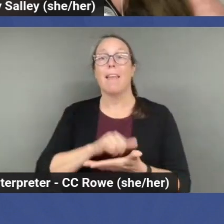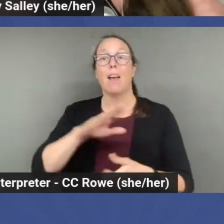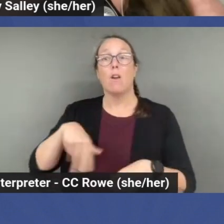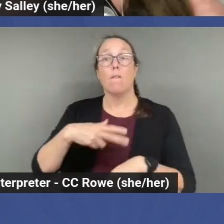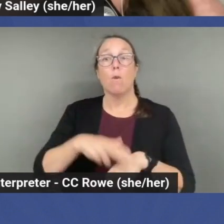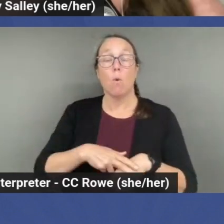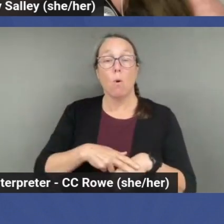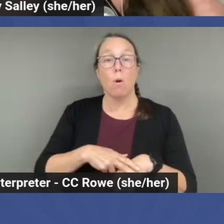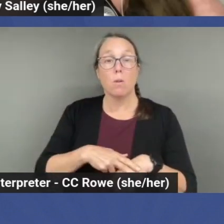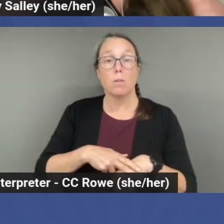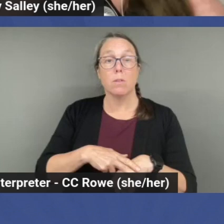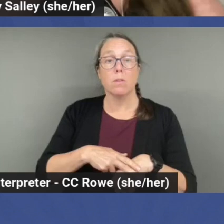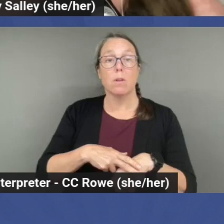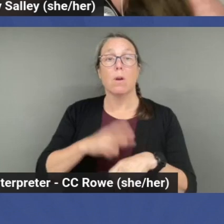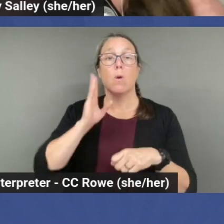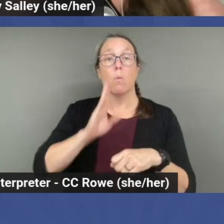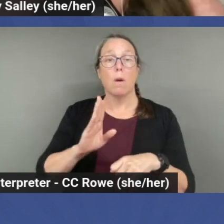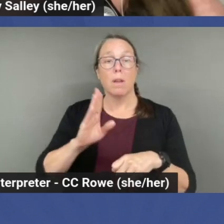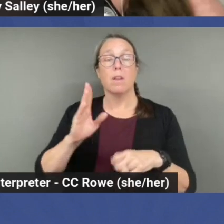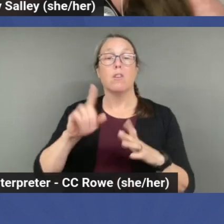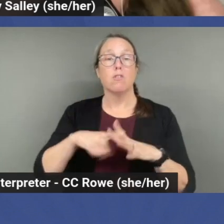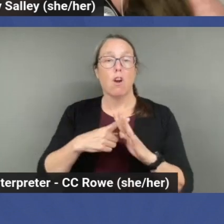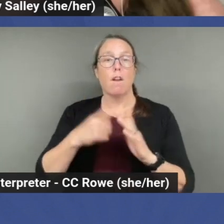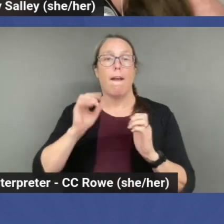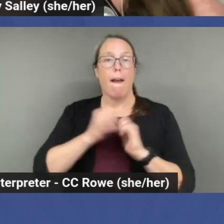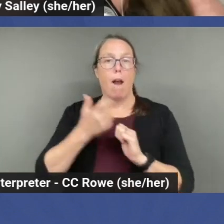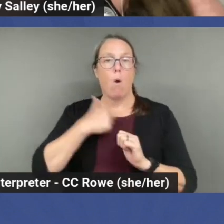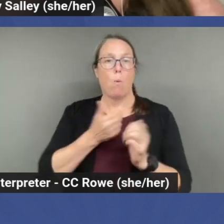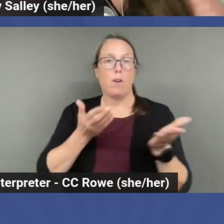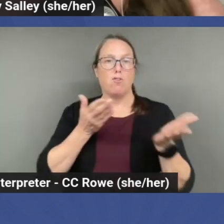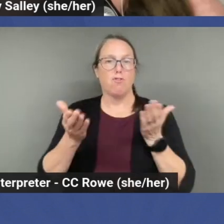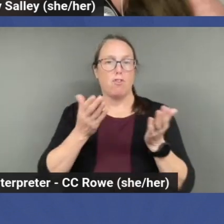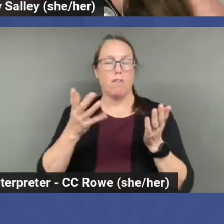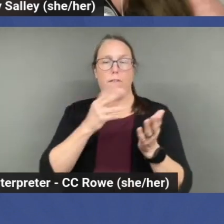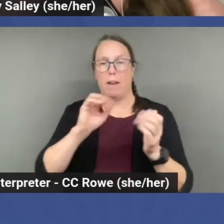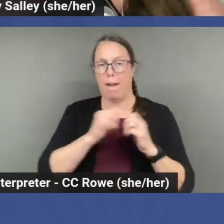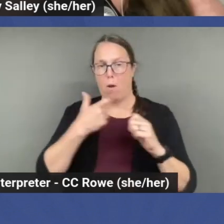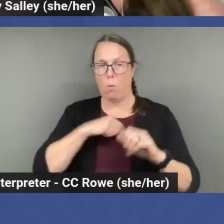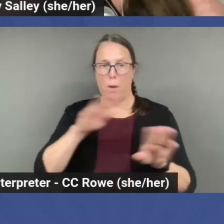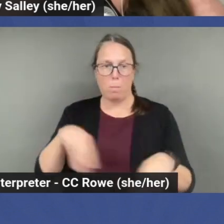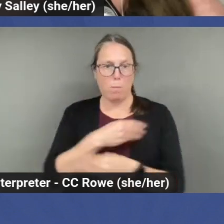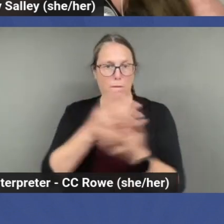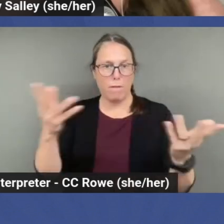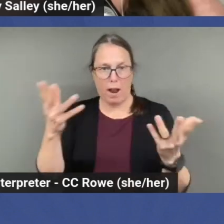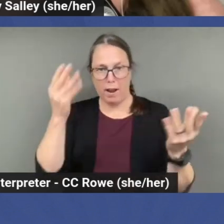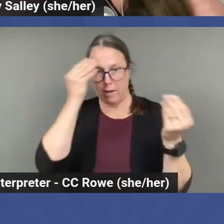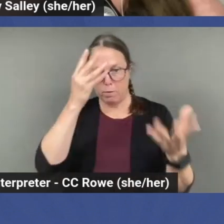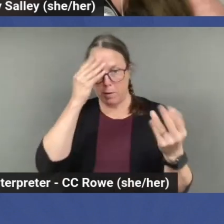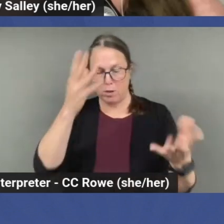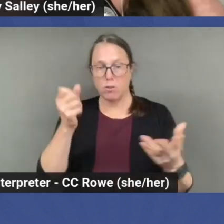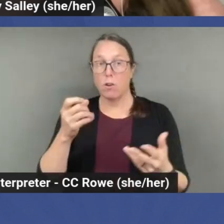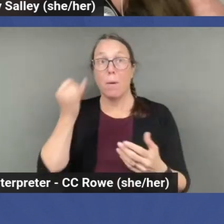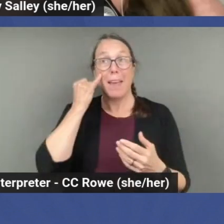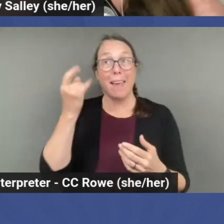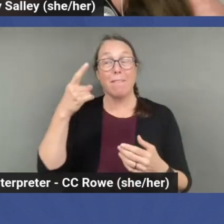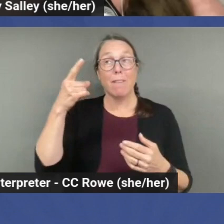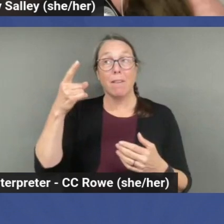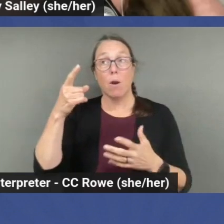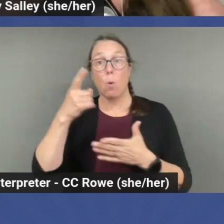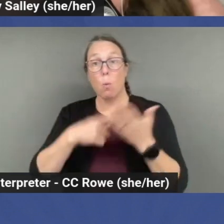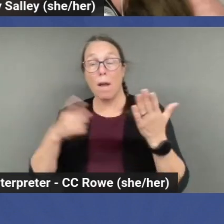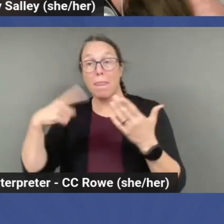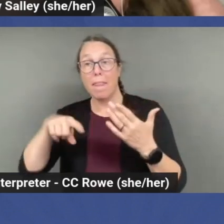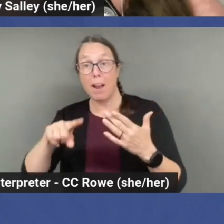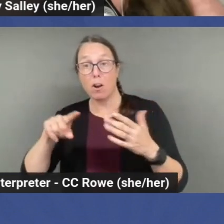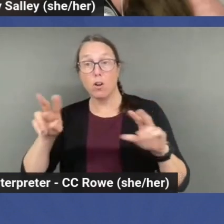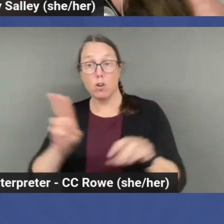starts like censoring how we provide information. So if the robots they use to analyze our posts start detecting that